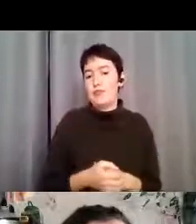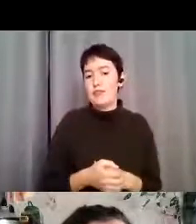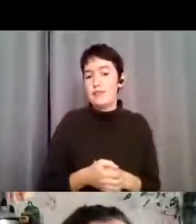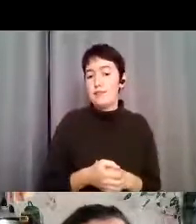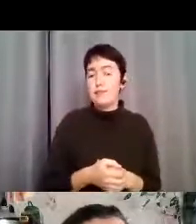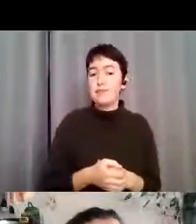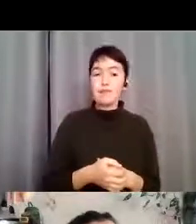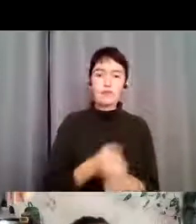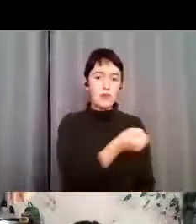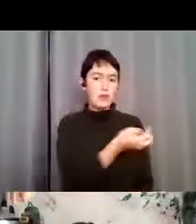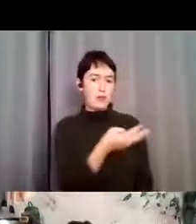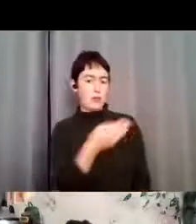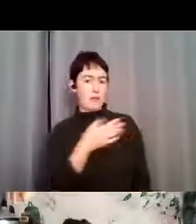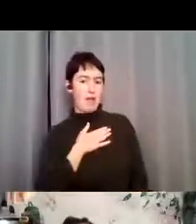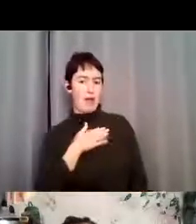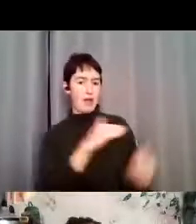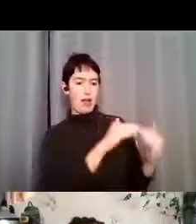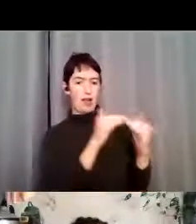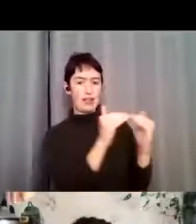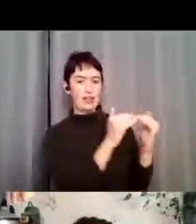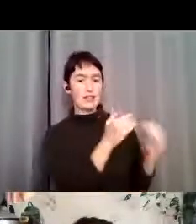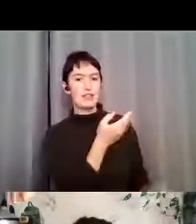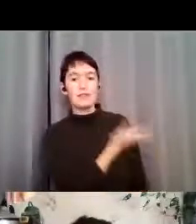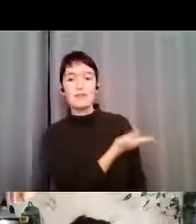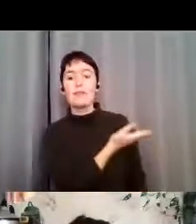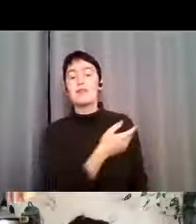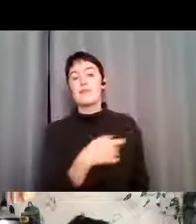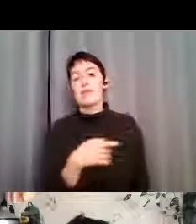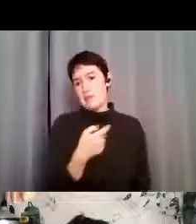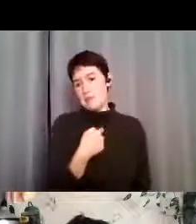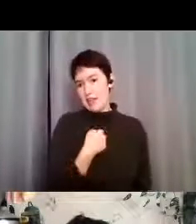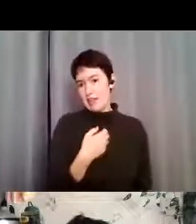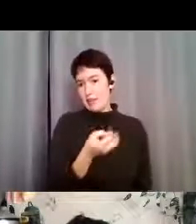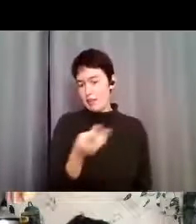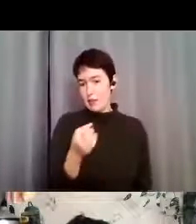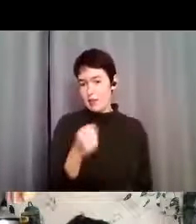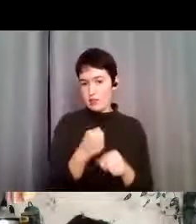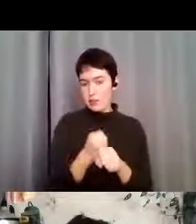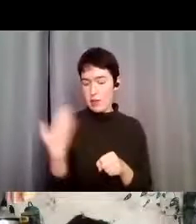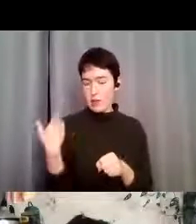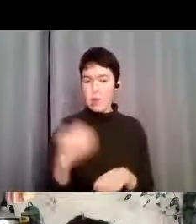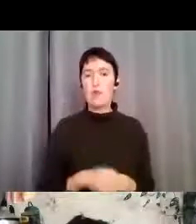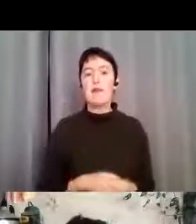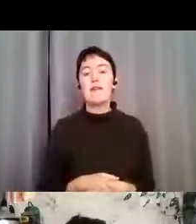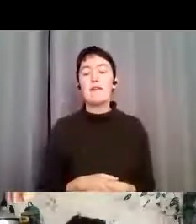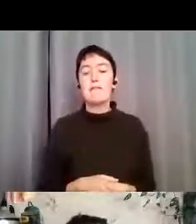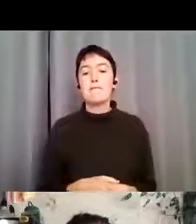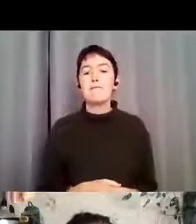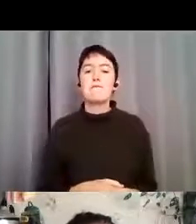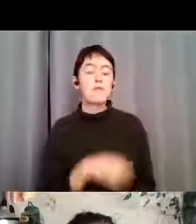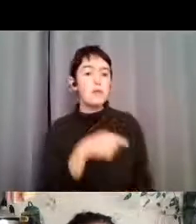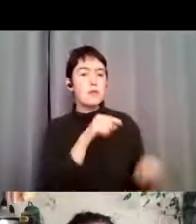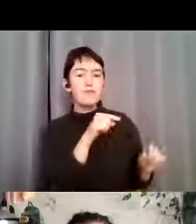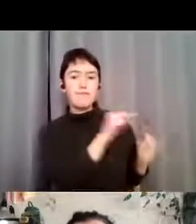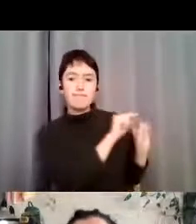of mine, and this is me a few years ago when I was in grad school. And here they are doing planetary science in their own different